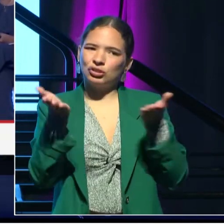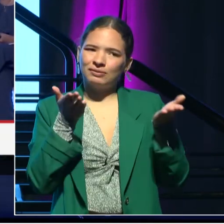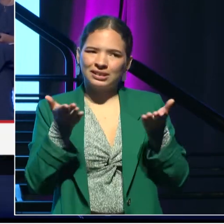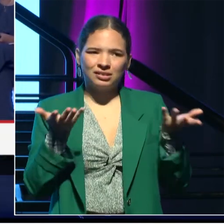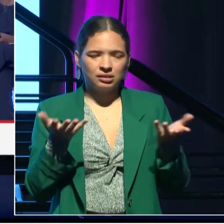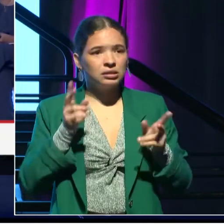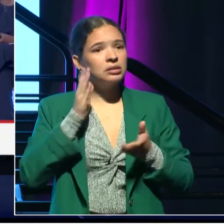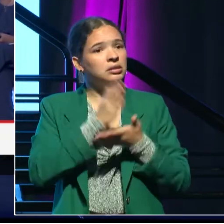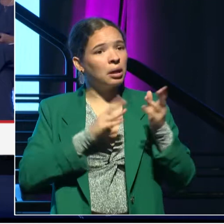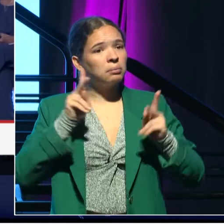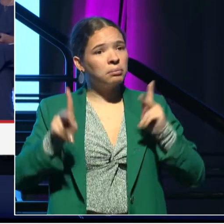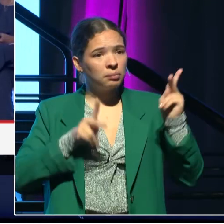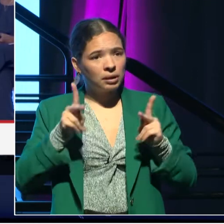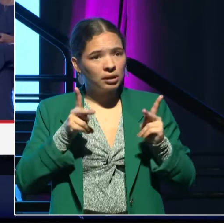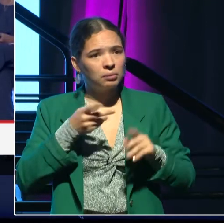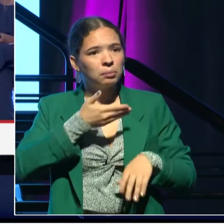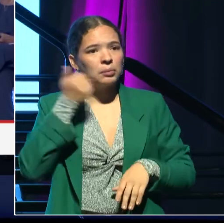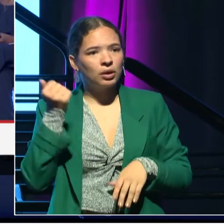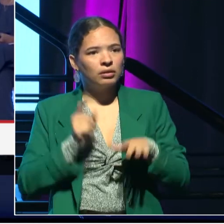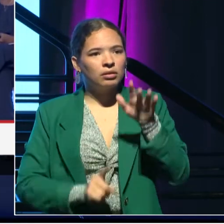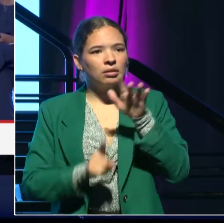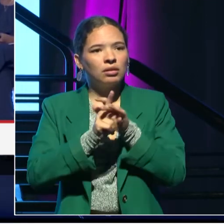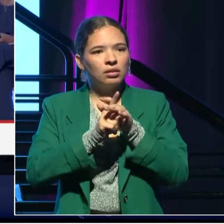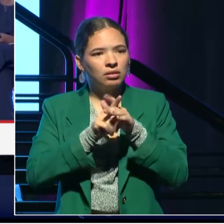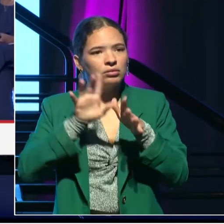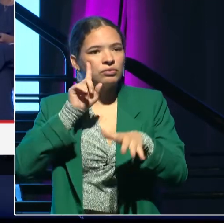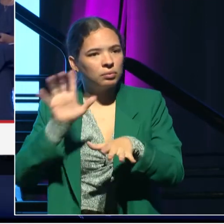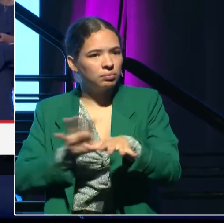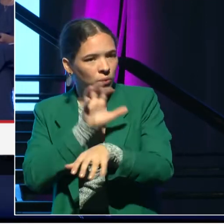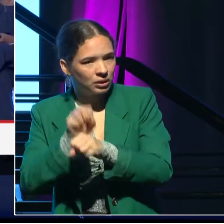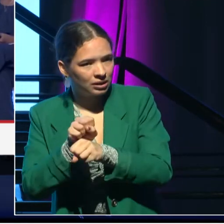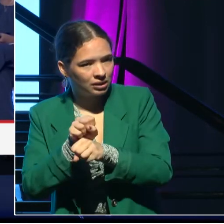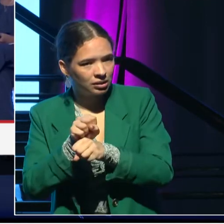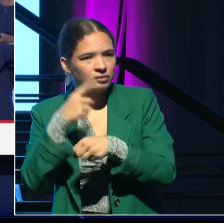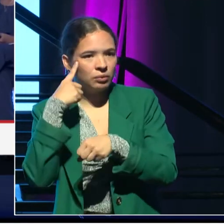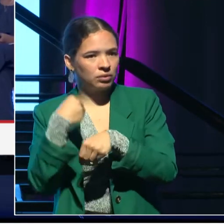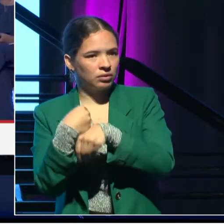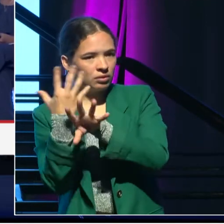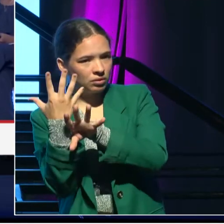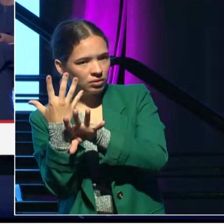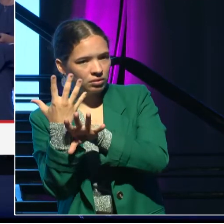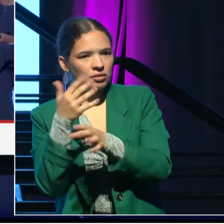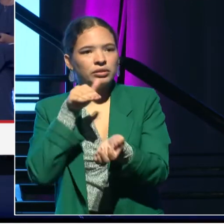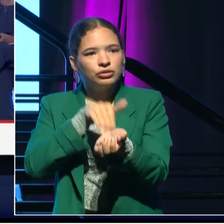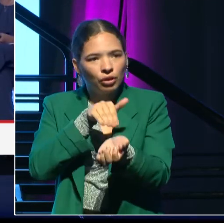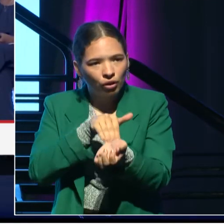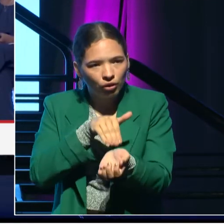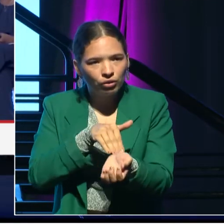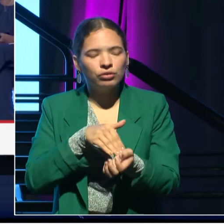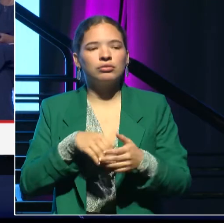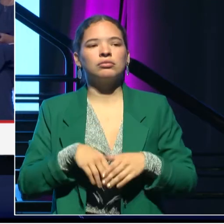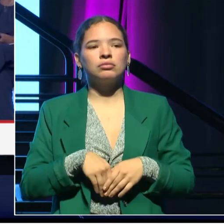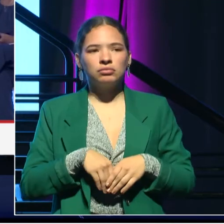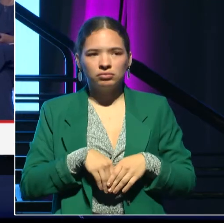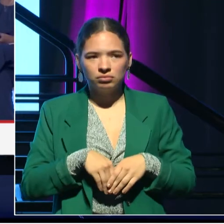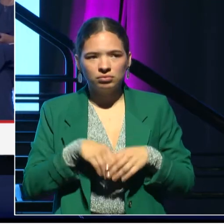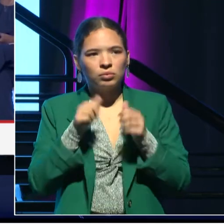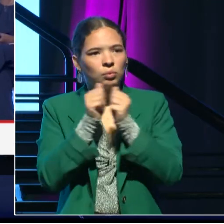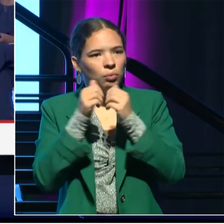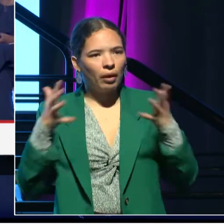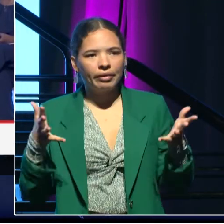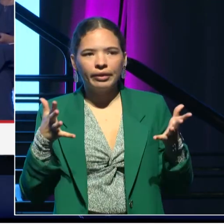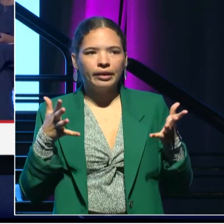to keep appointments. And to see their physicians or providers without